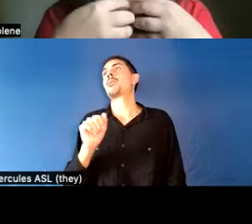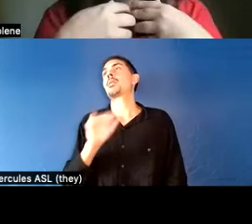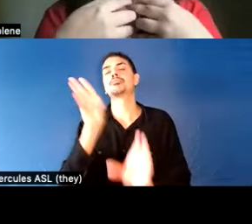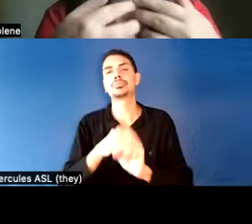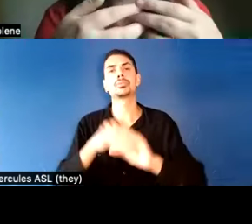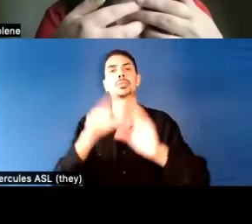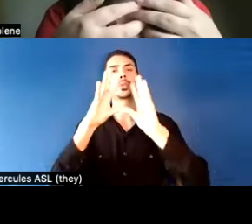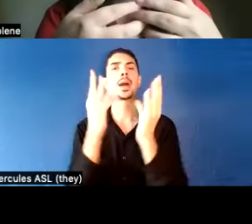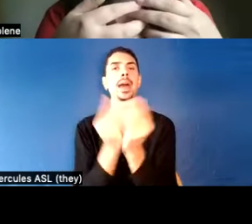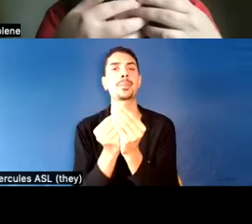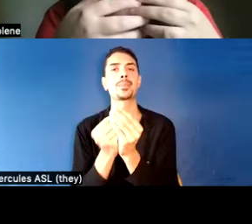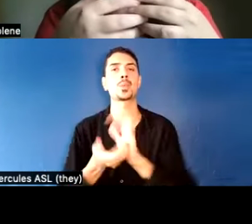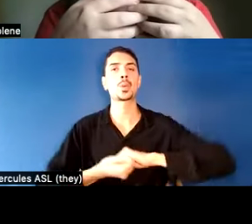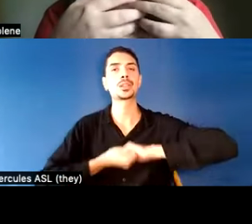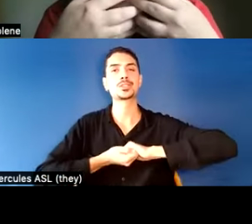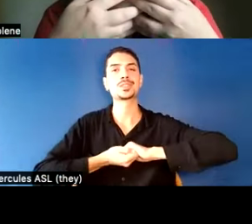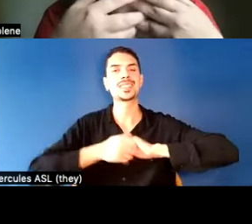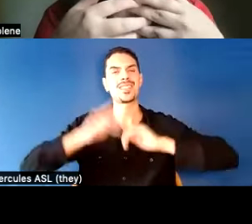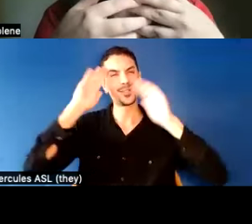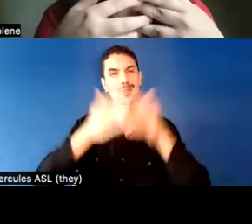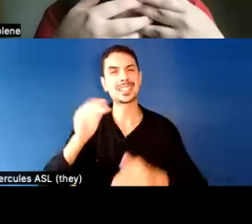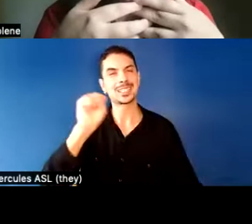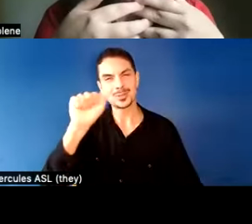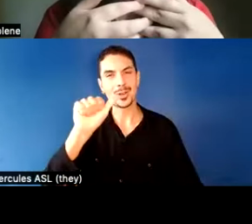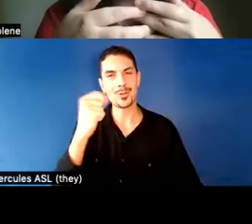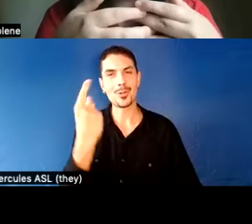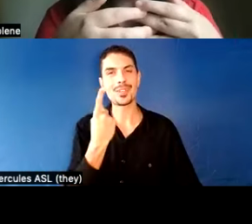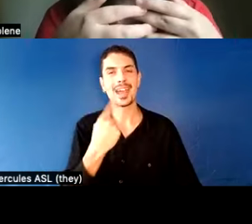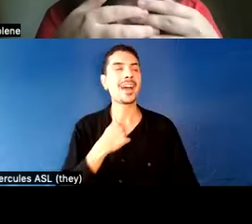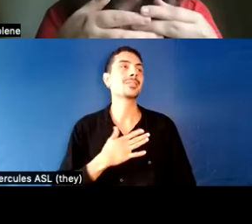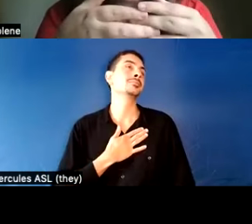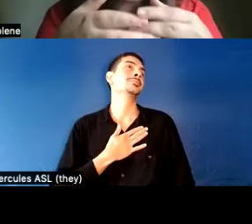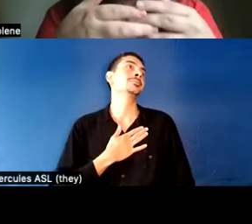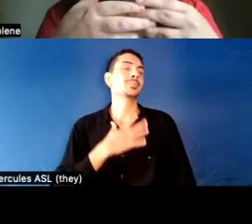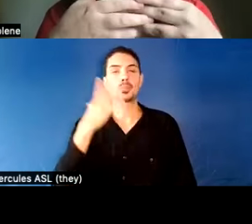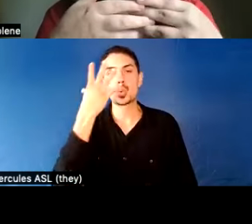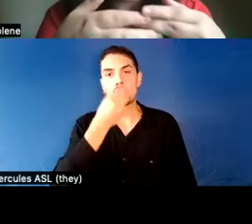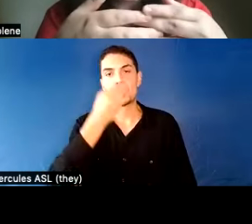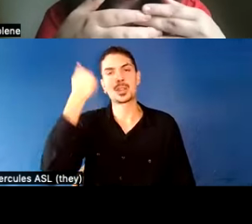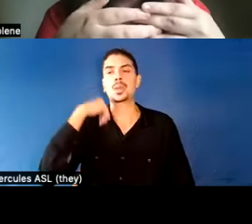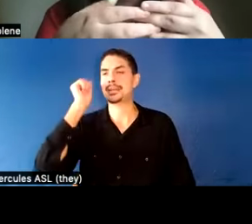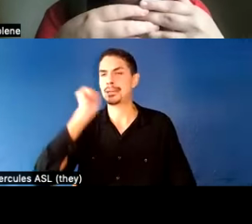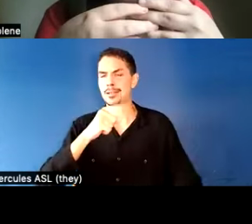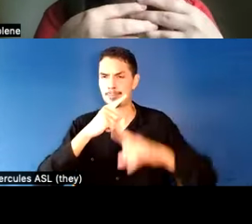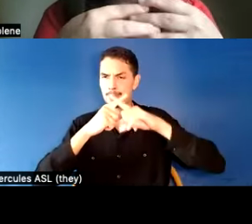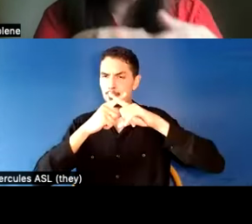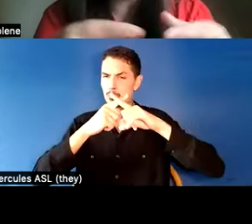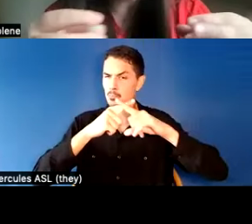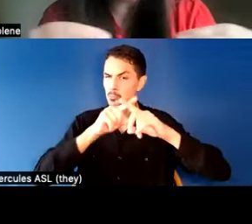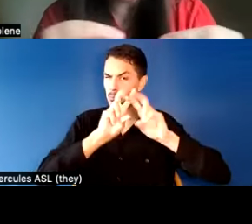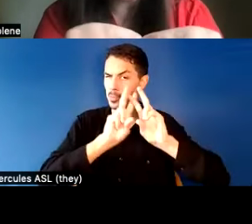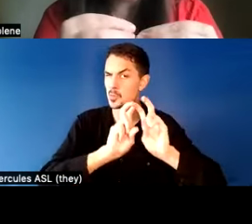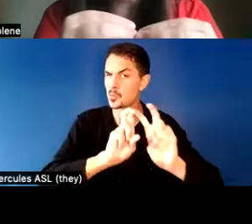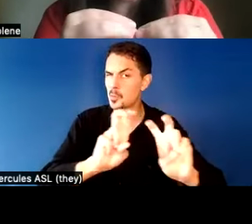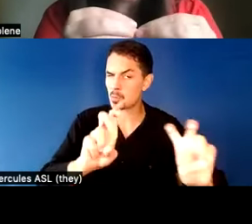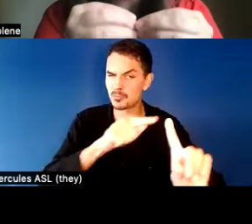that is only focused on sexual assault. I find it to just be really beautiful, because we can hone in and we can talk about what are those